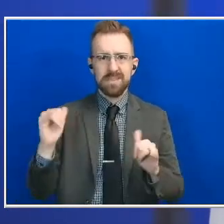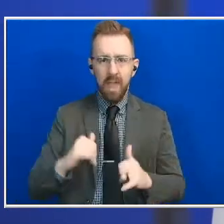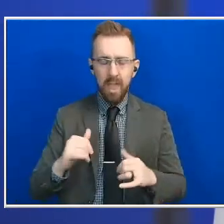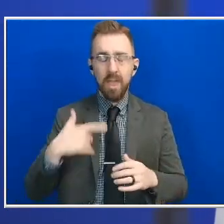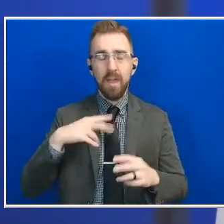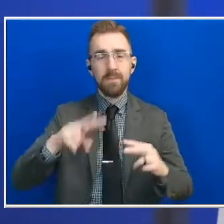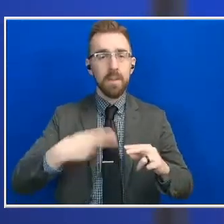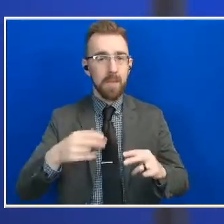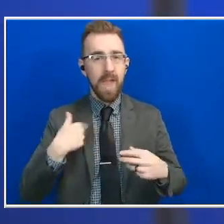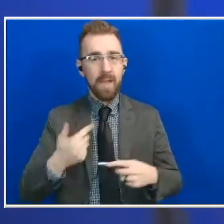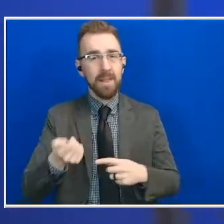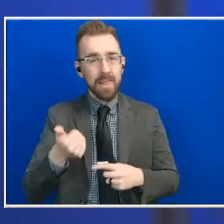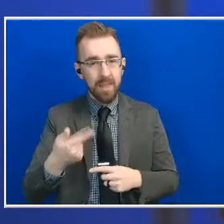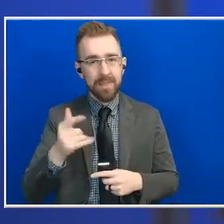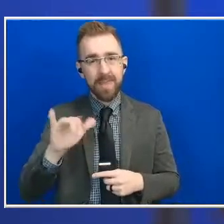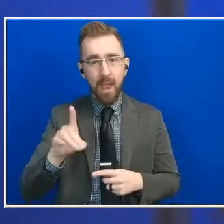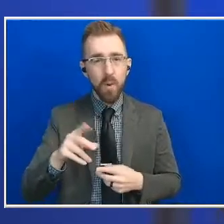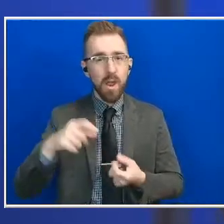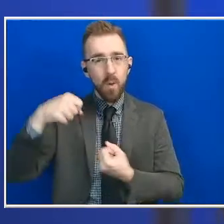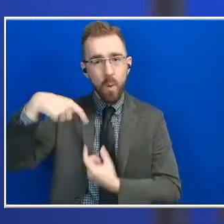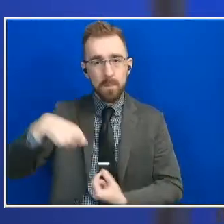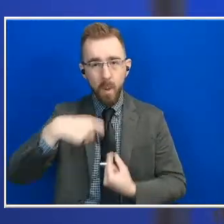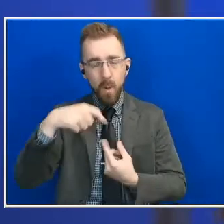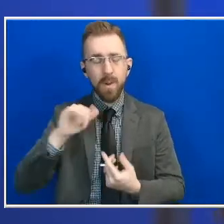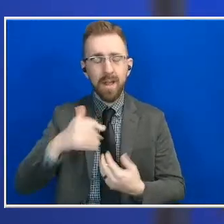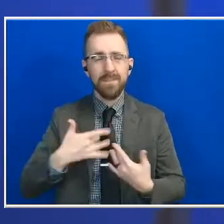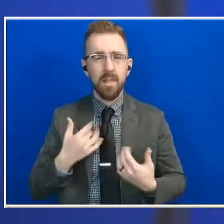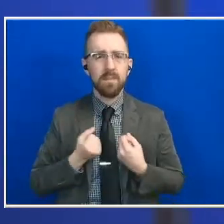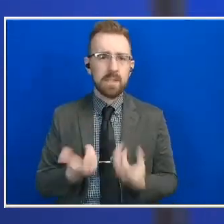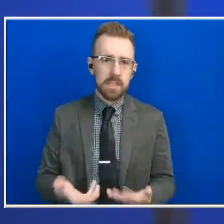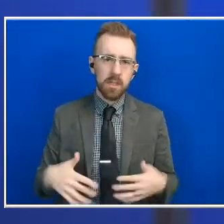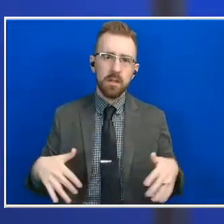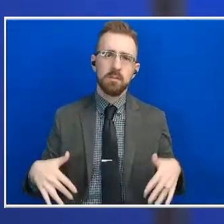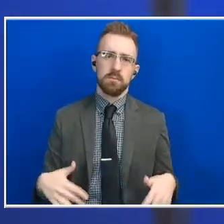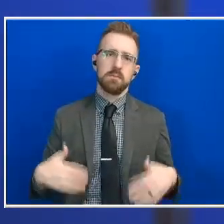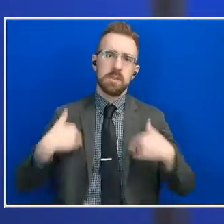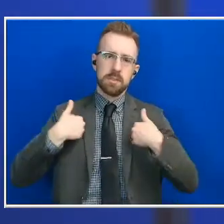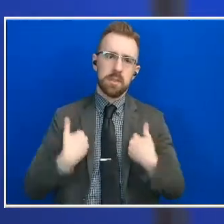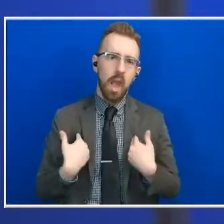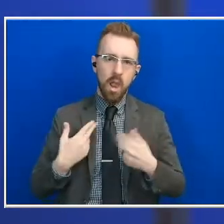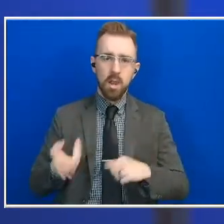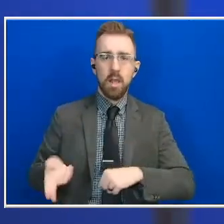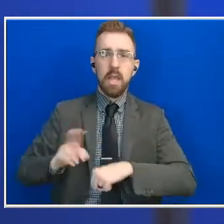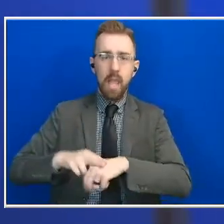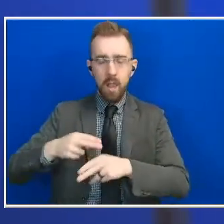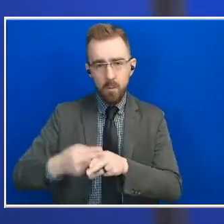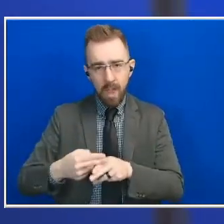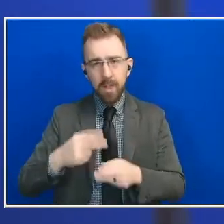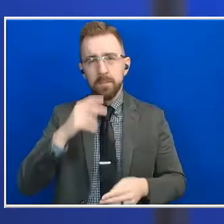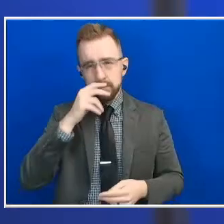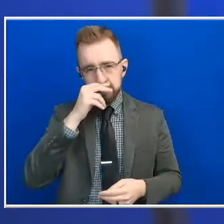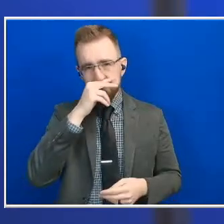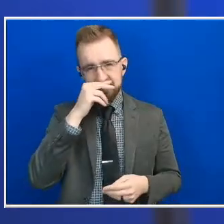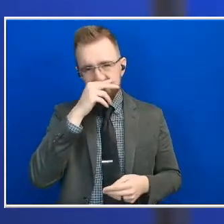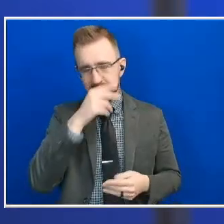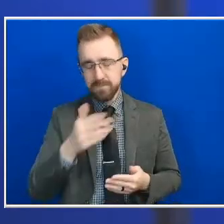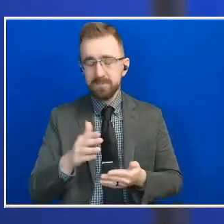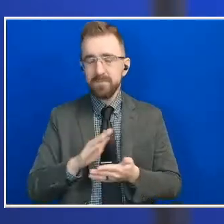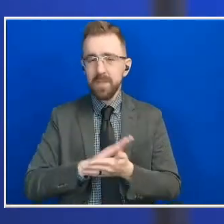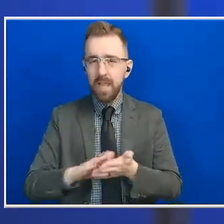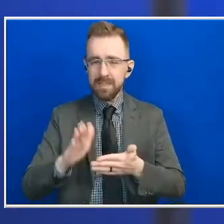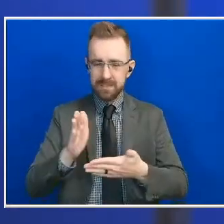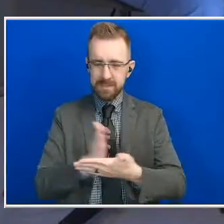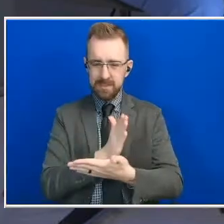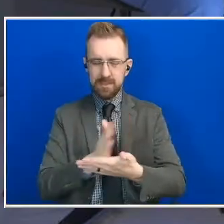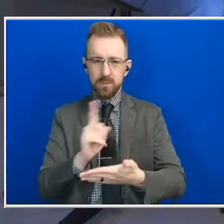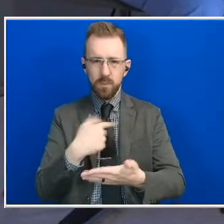thyroid hormone, kind of fatigued, sluggish, tired, weight gain. So a nice happy medium is where we want to keep people. So